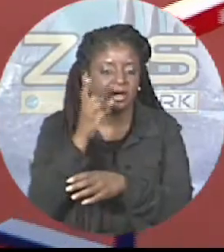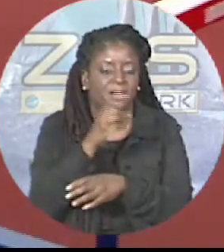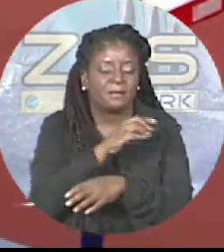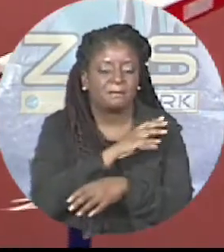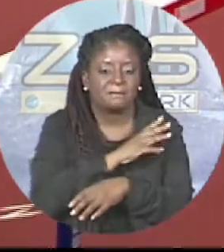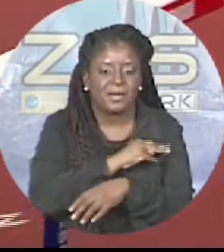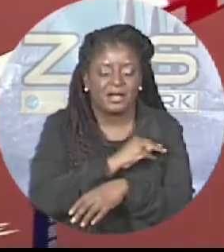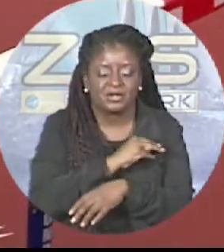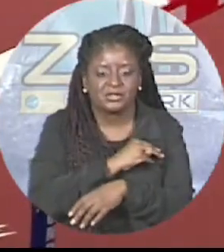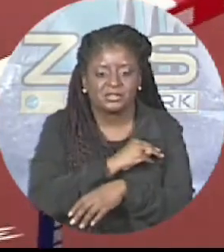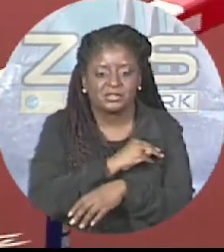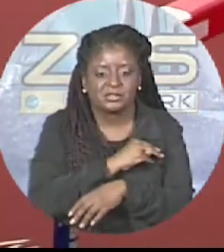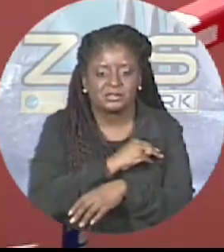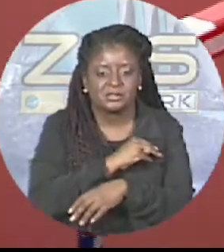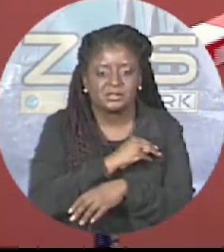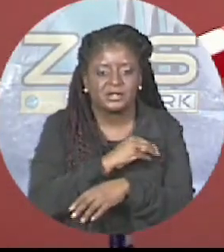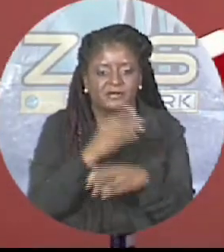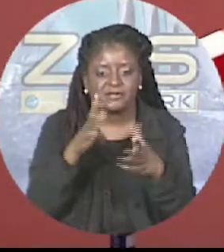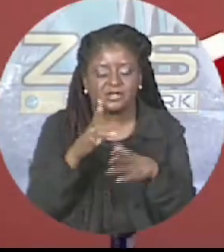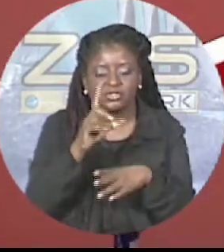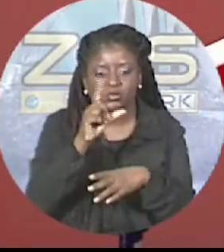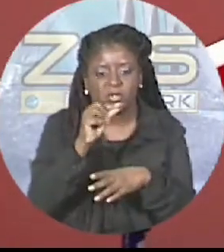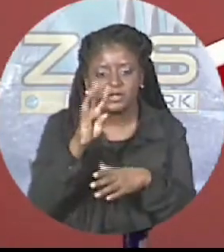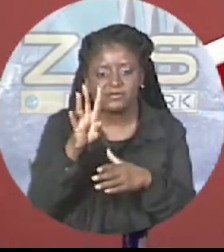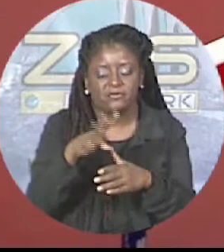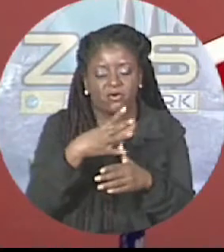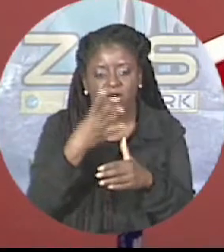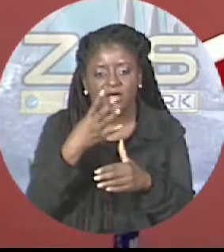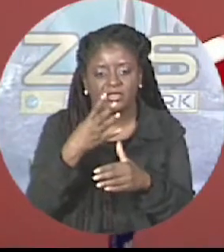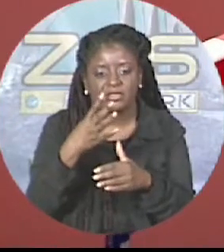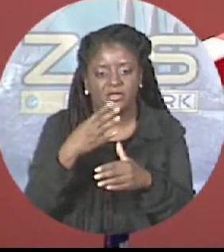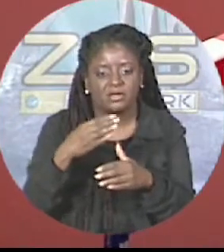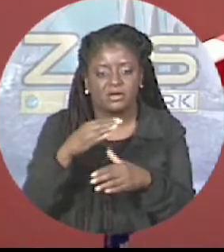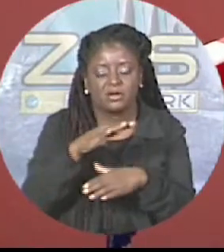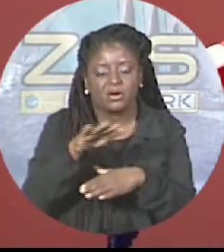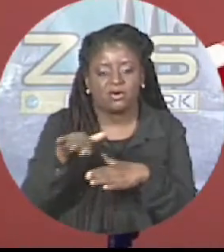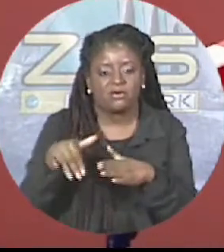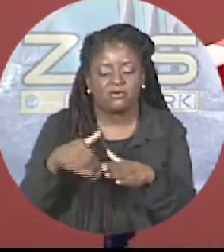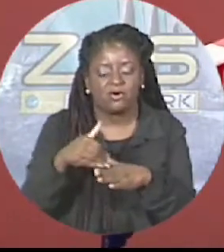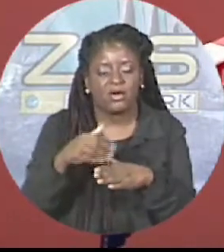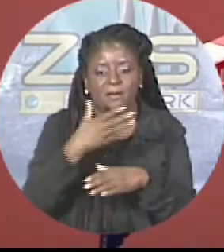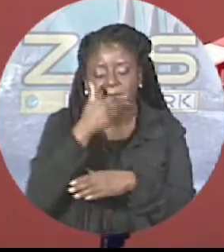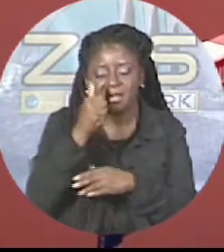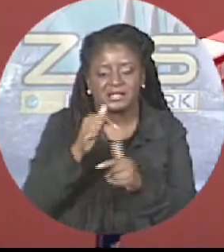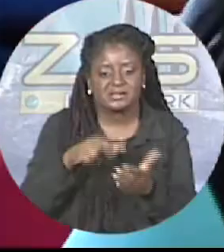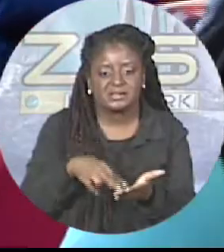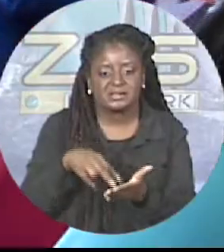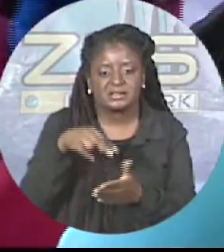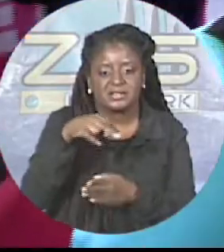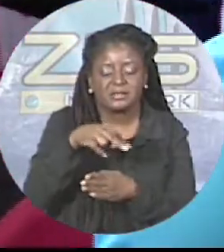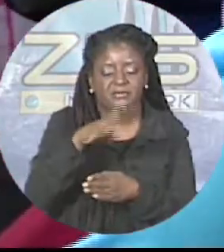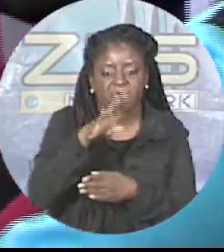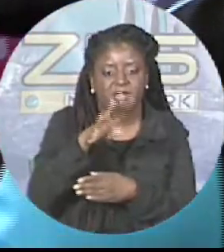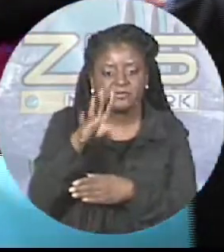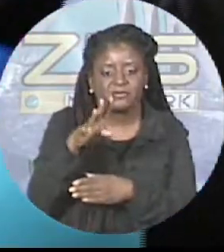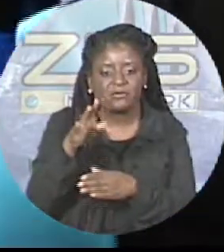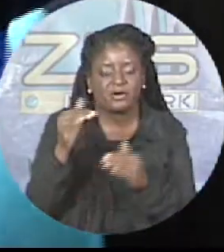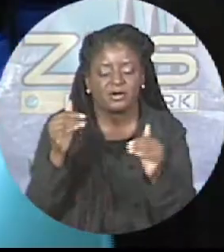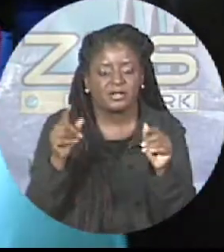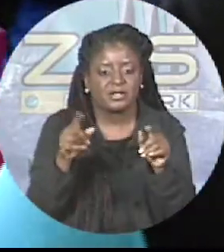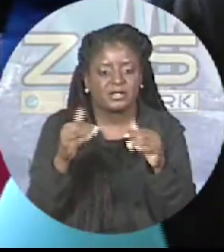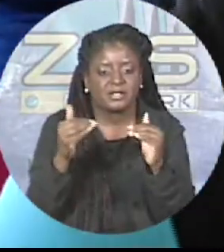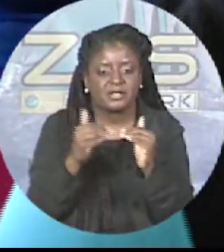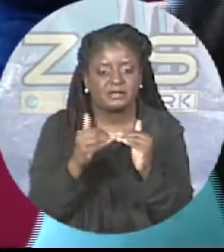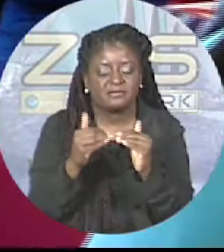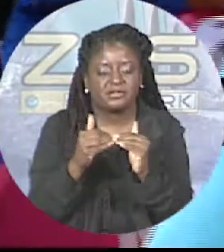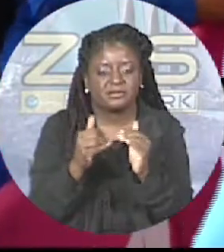two jumps. She finished 24th overall with the best leap of 44 feet even. In my warm-ups, I was feeling